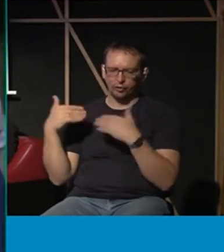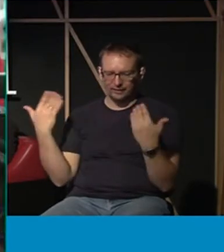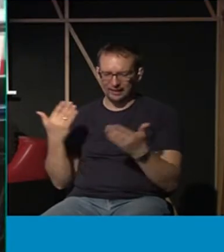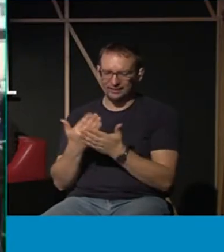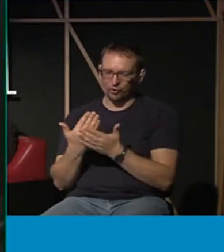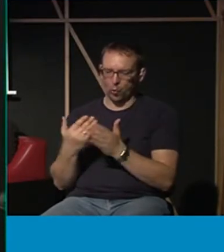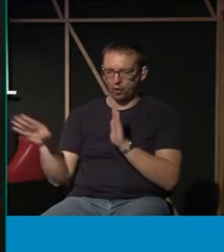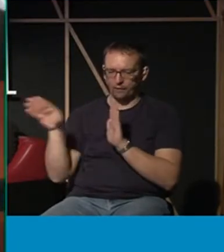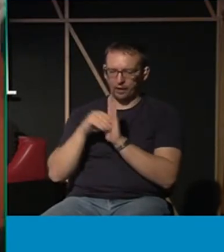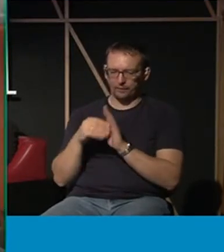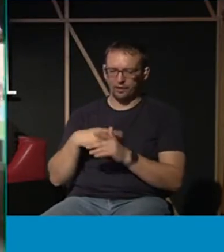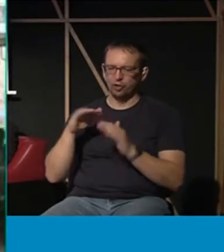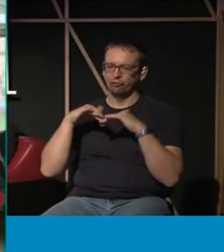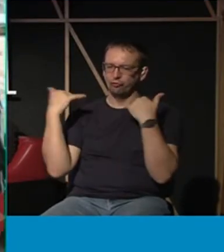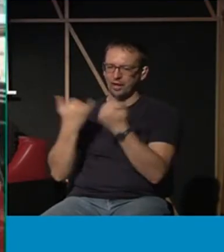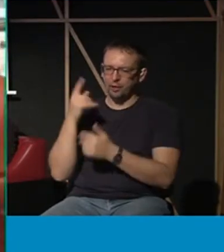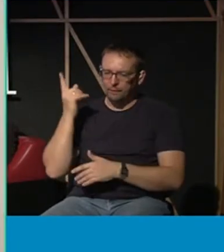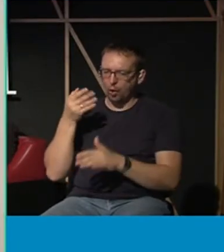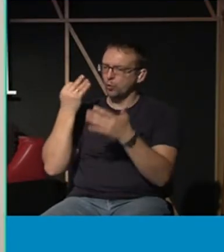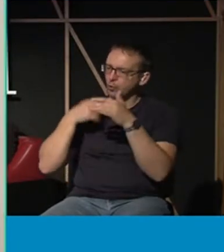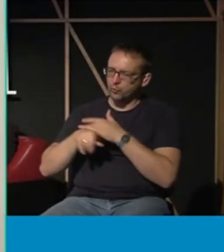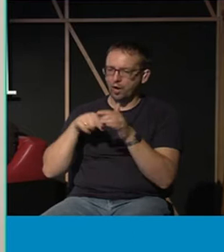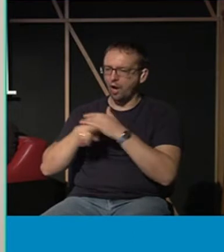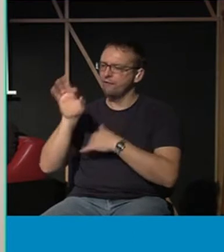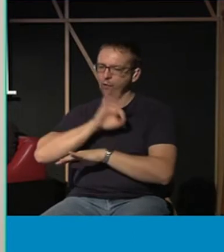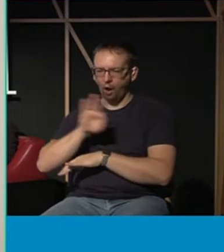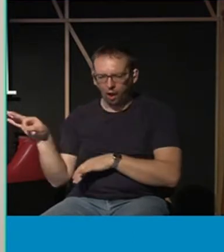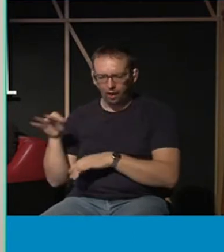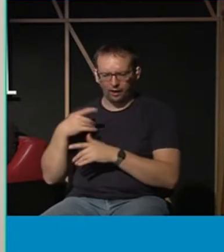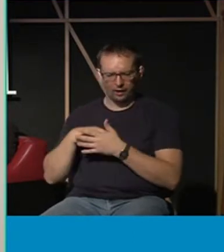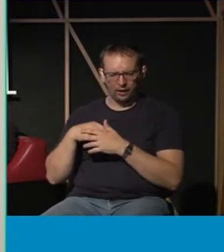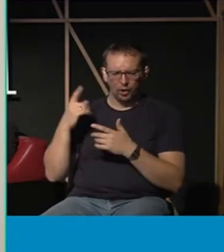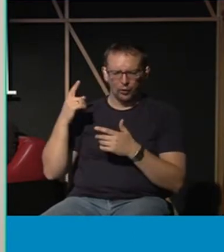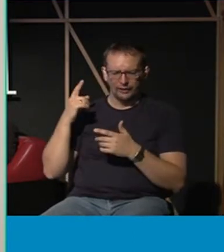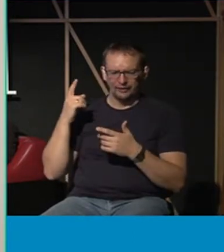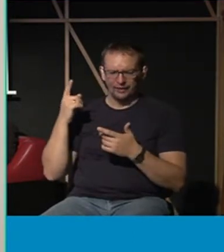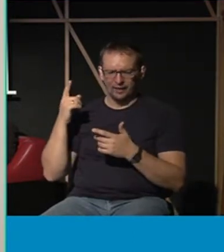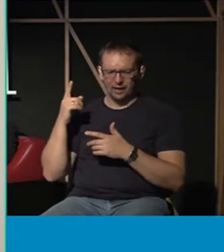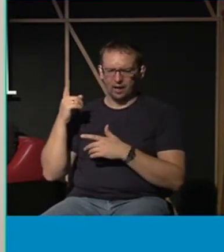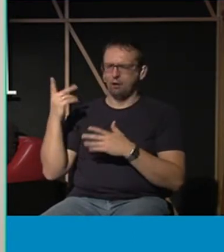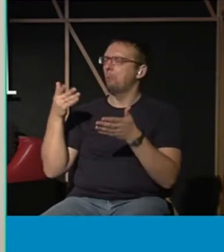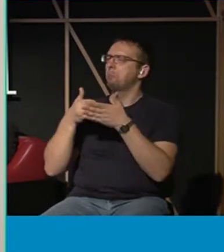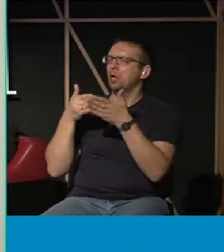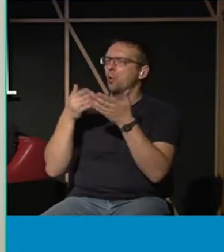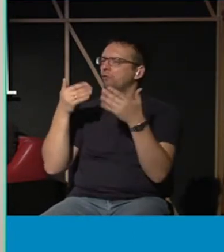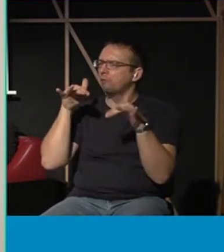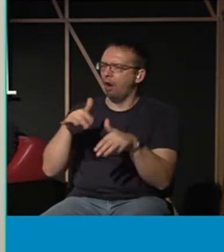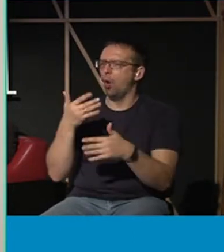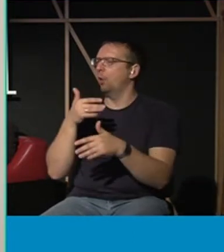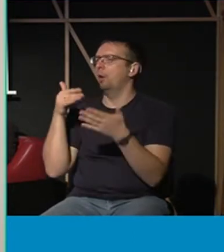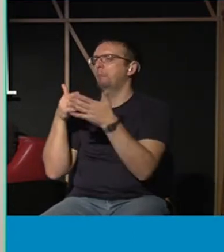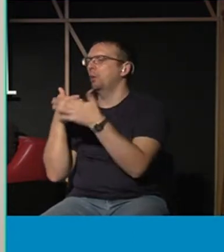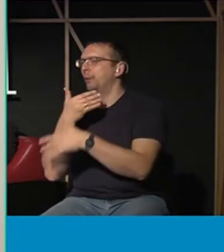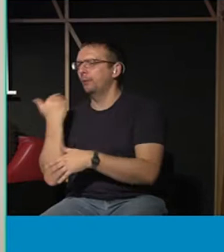and people with limited mobility. The types of measures that we have taken for this tournament to make it more accessible is